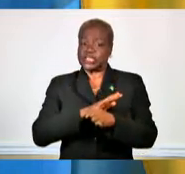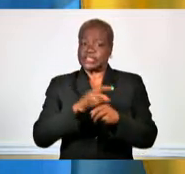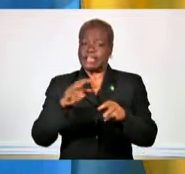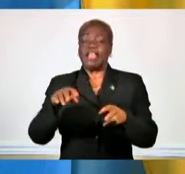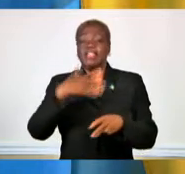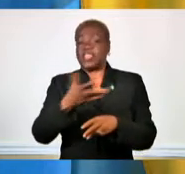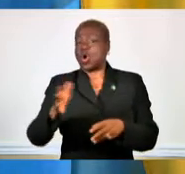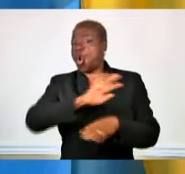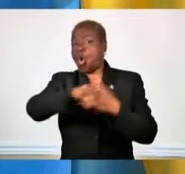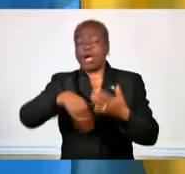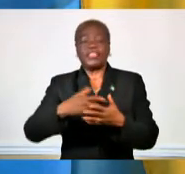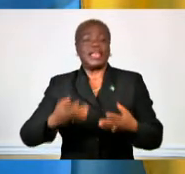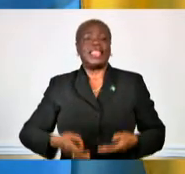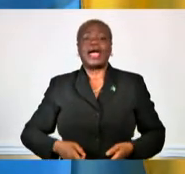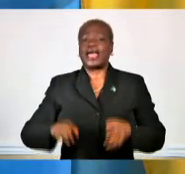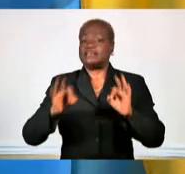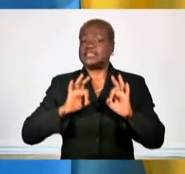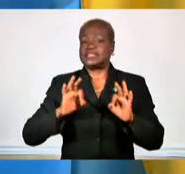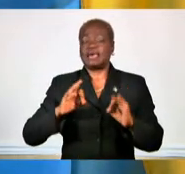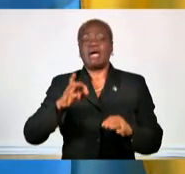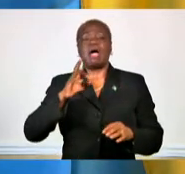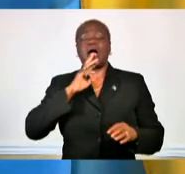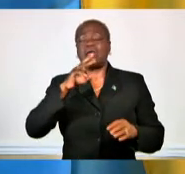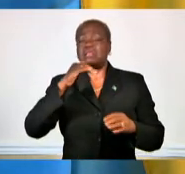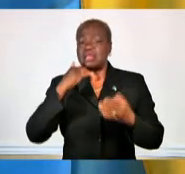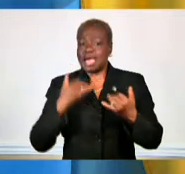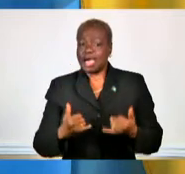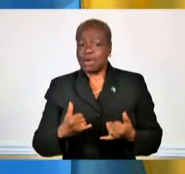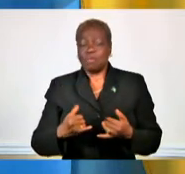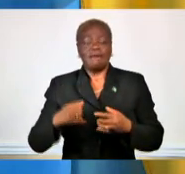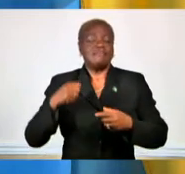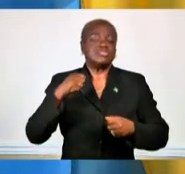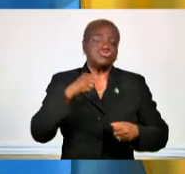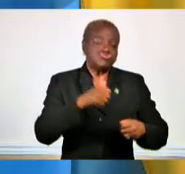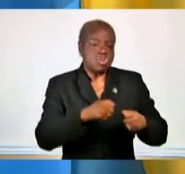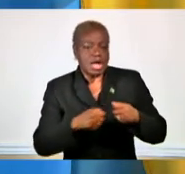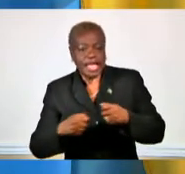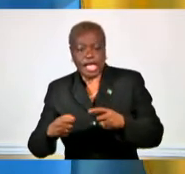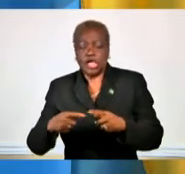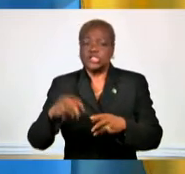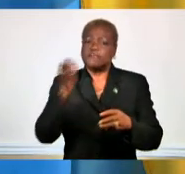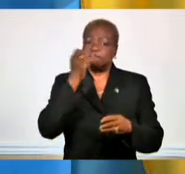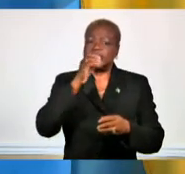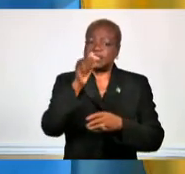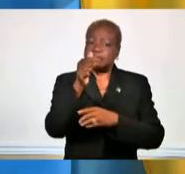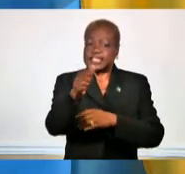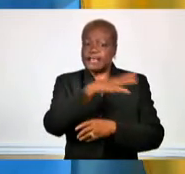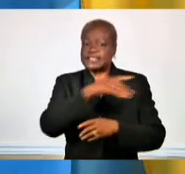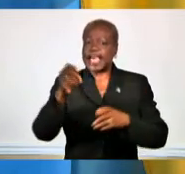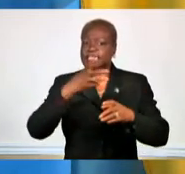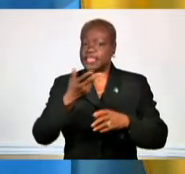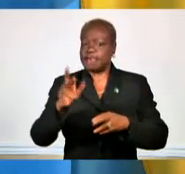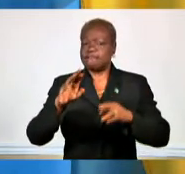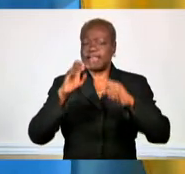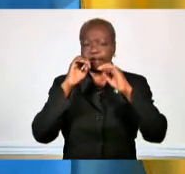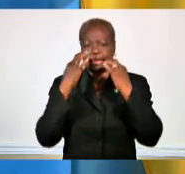lives are now struggling to feed themselves and their families.